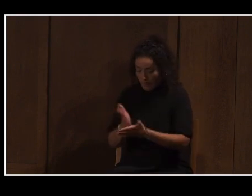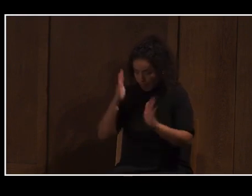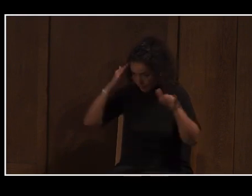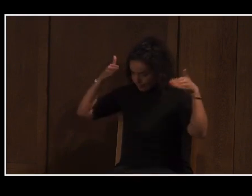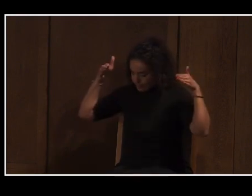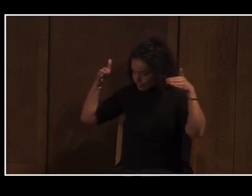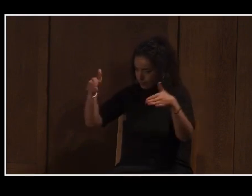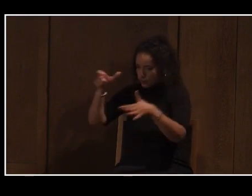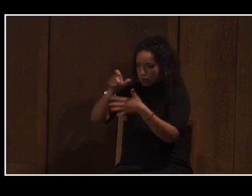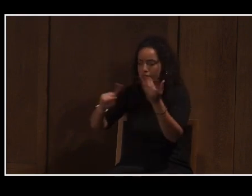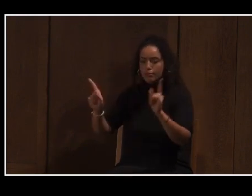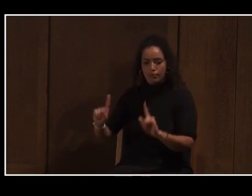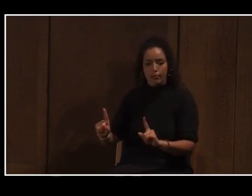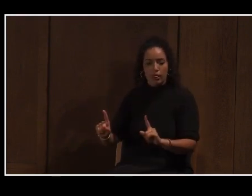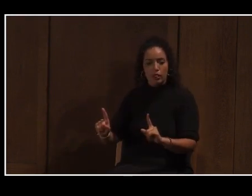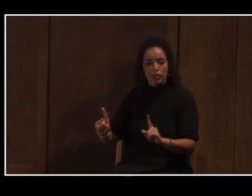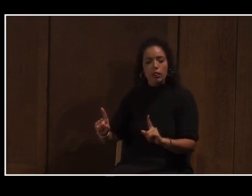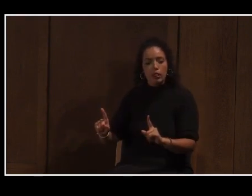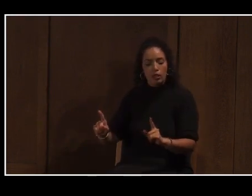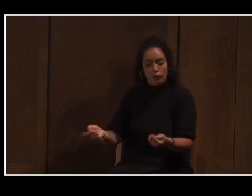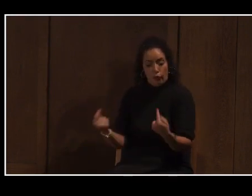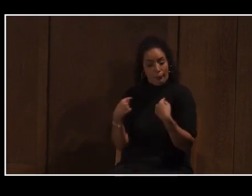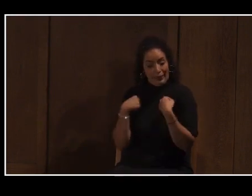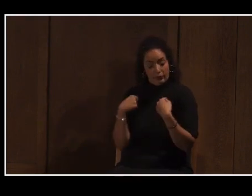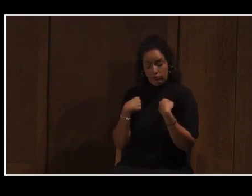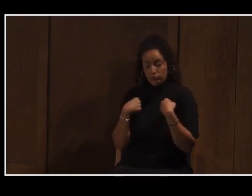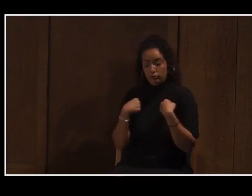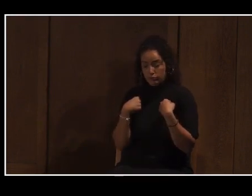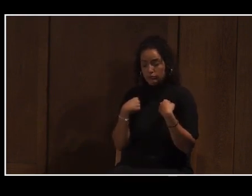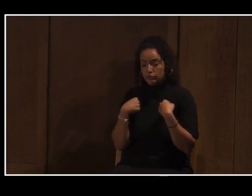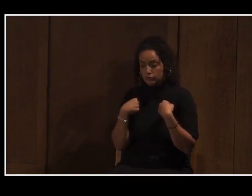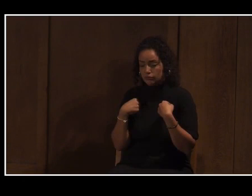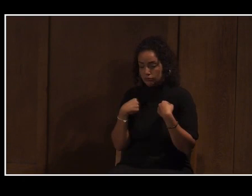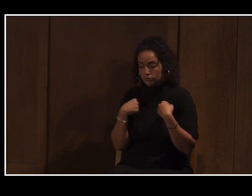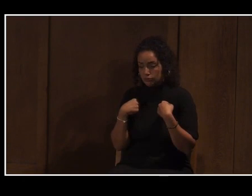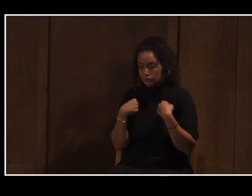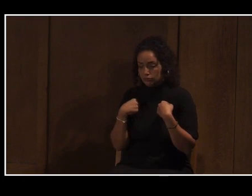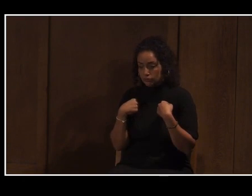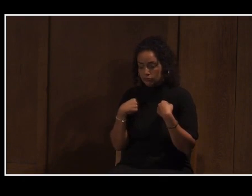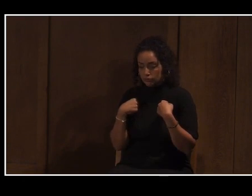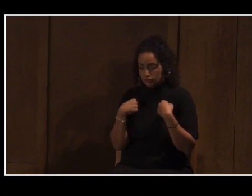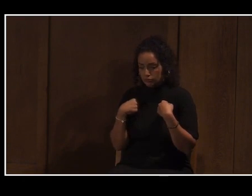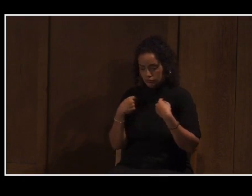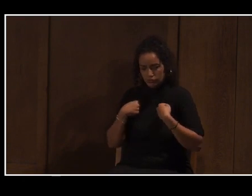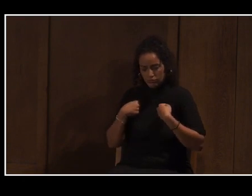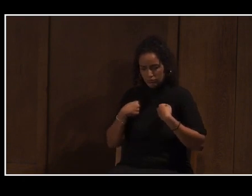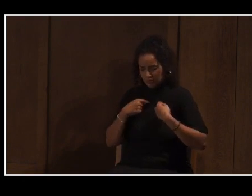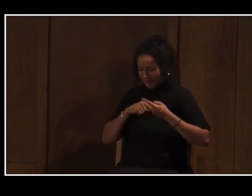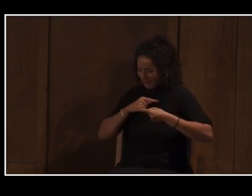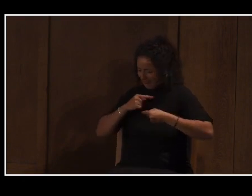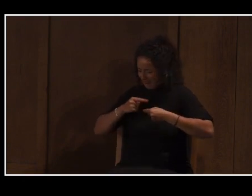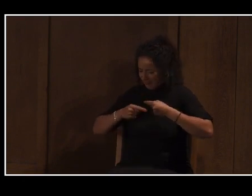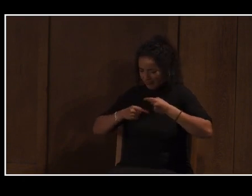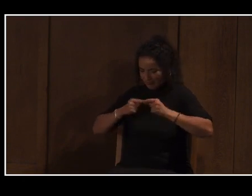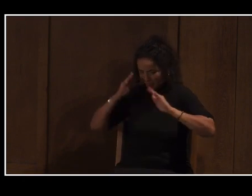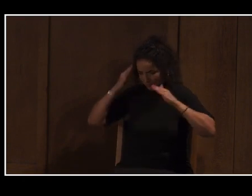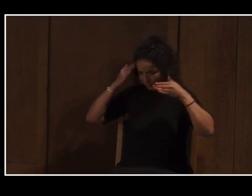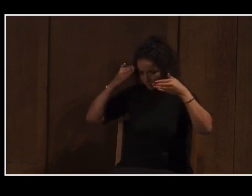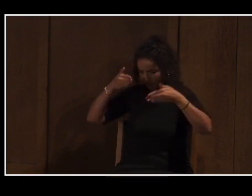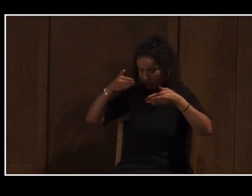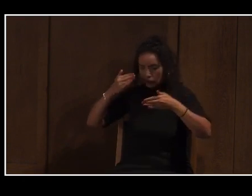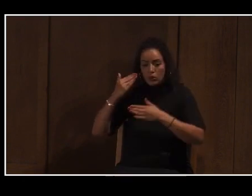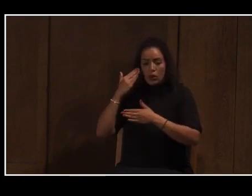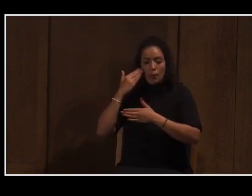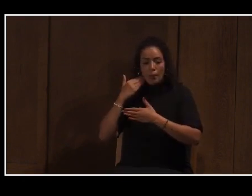folk. And for me, that, like, my attention is always on Black global